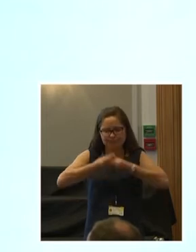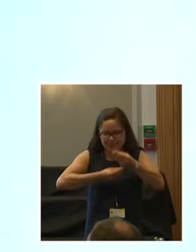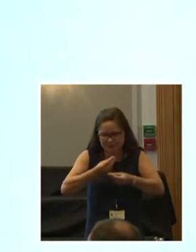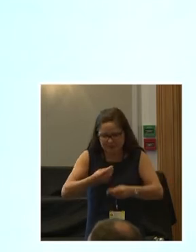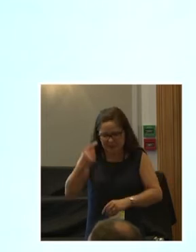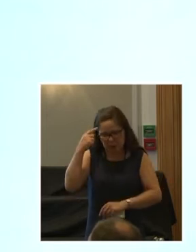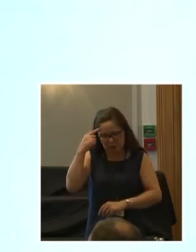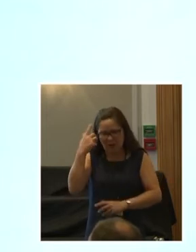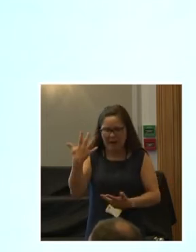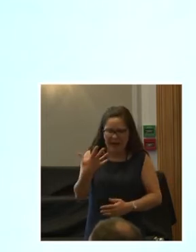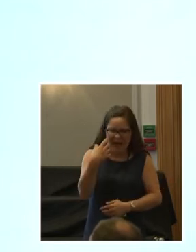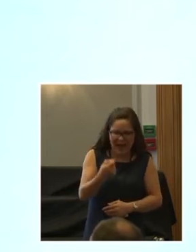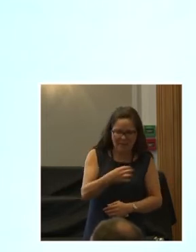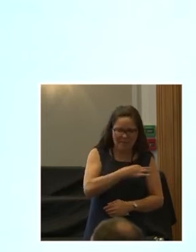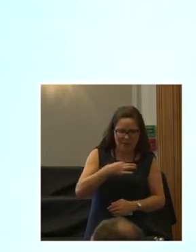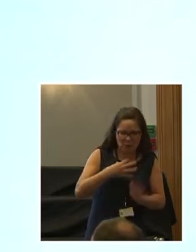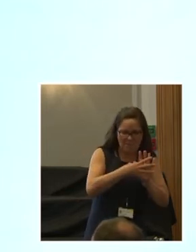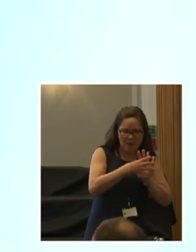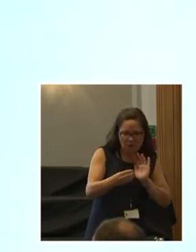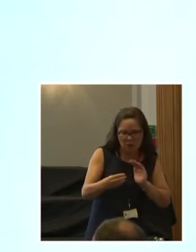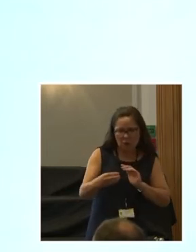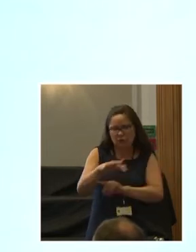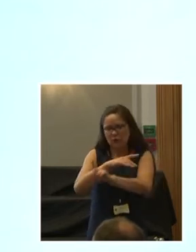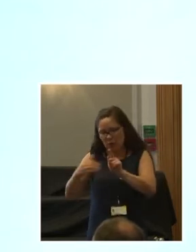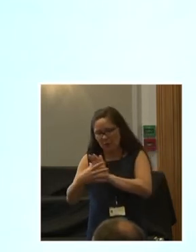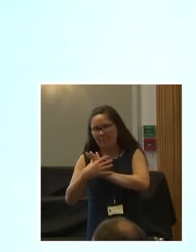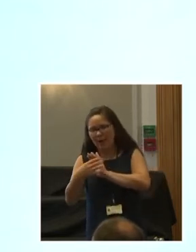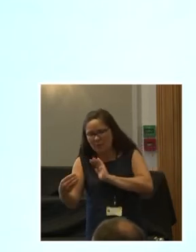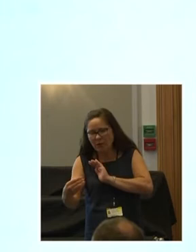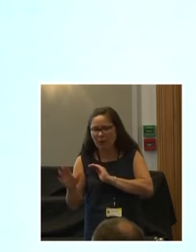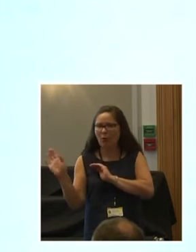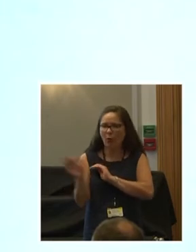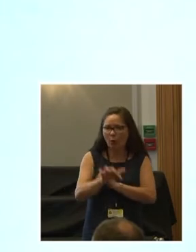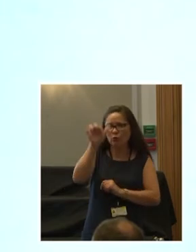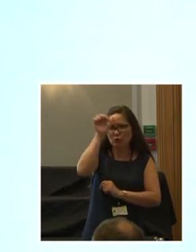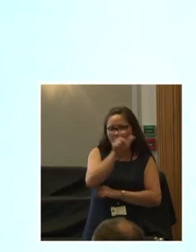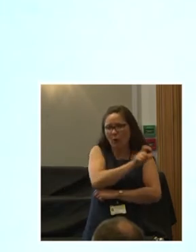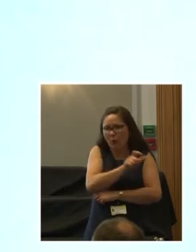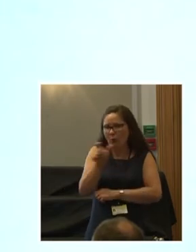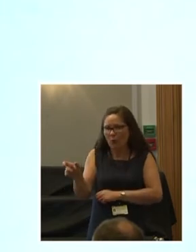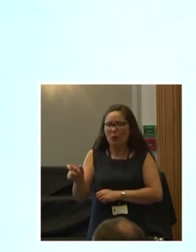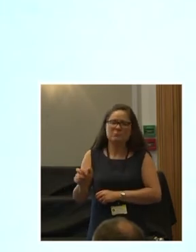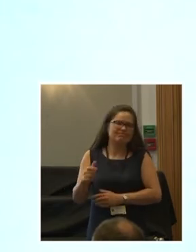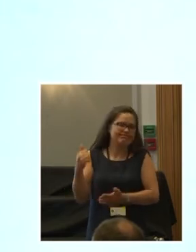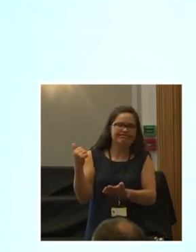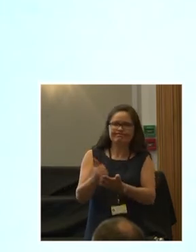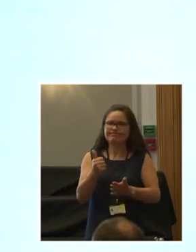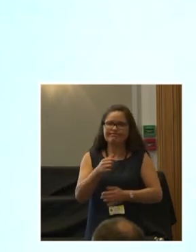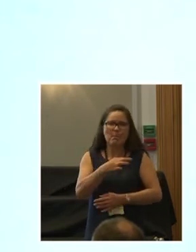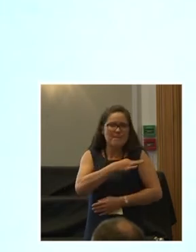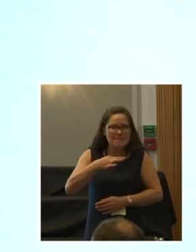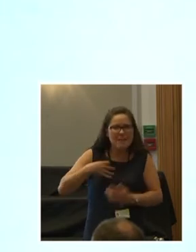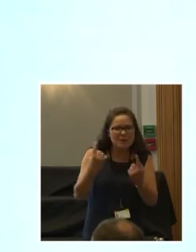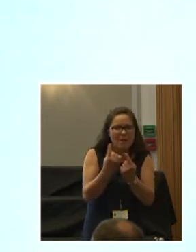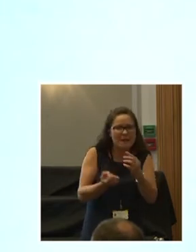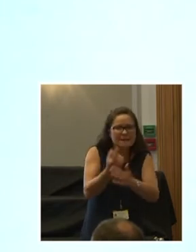medical model, social model. I think a lot of people have heard these terms. And I like to think about it in this way, that it's great, the medical stuff that's going on.